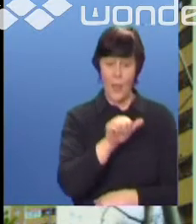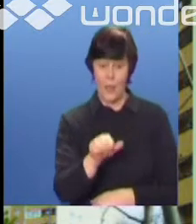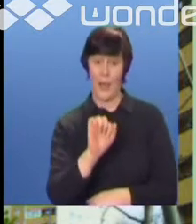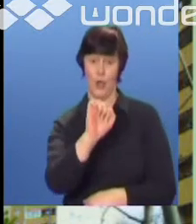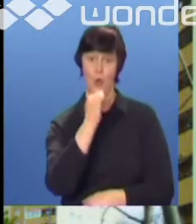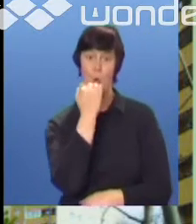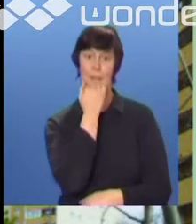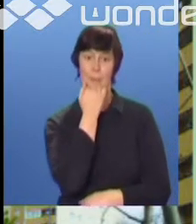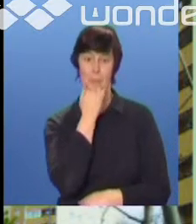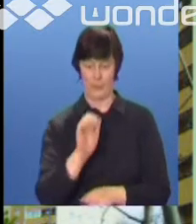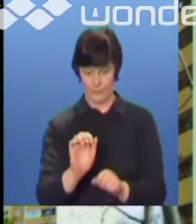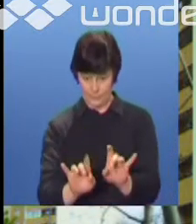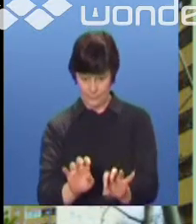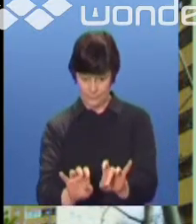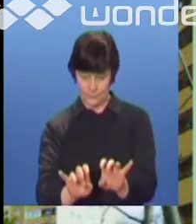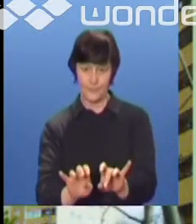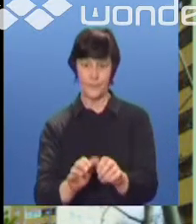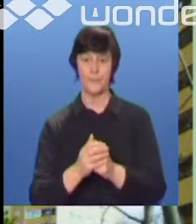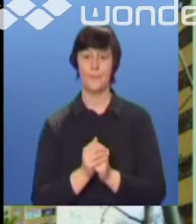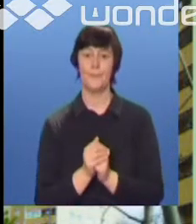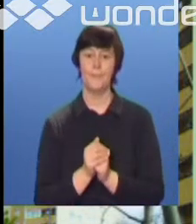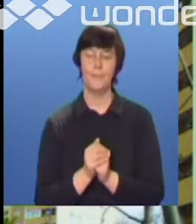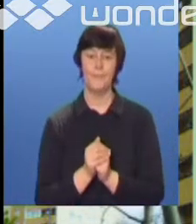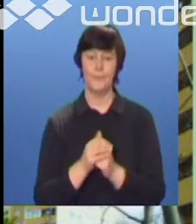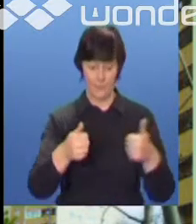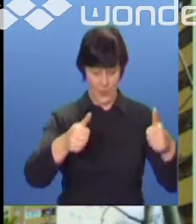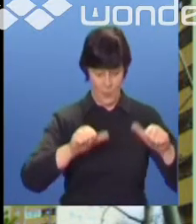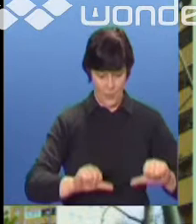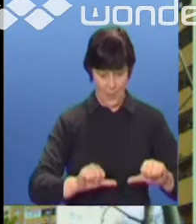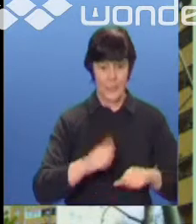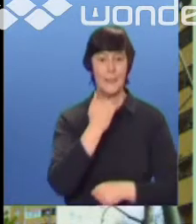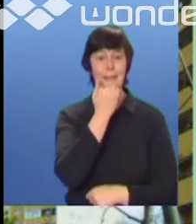type in the number part of our Locata identification number next to it.